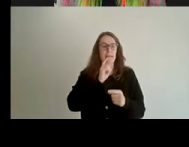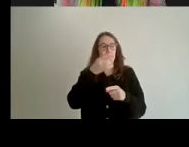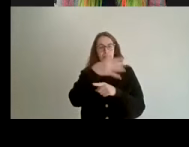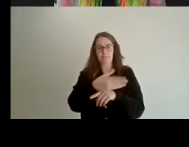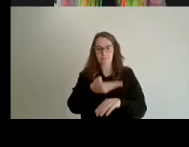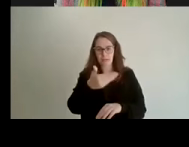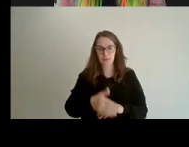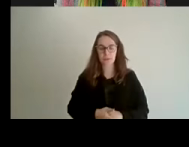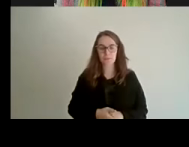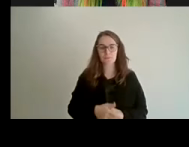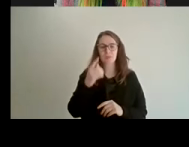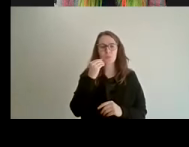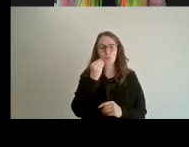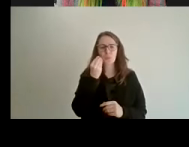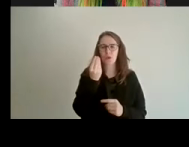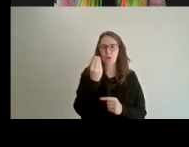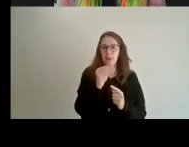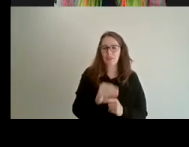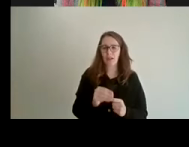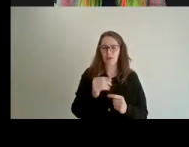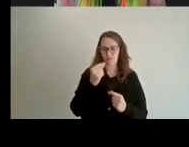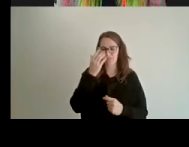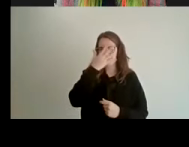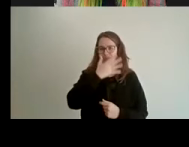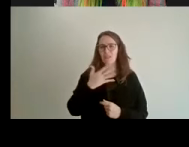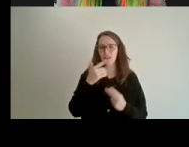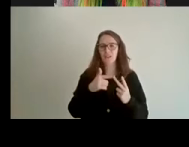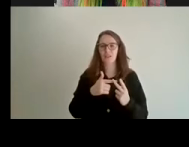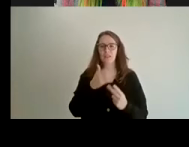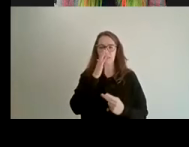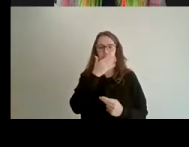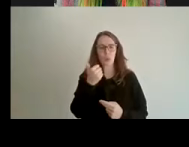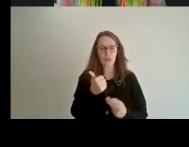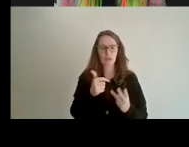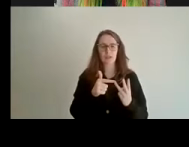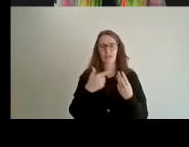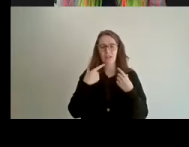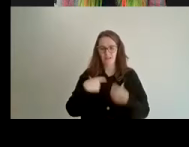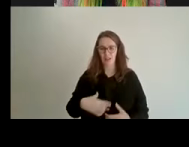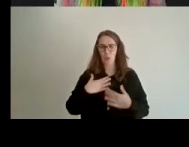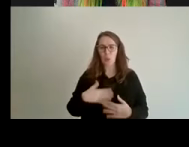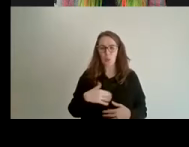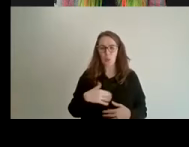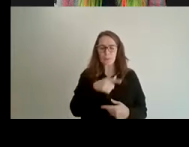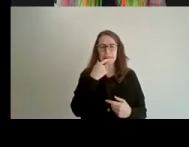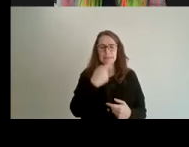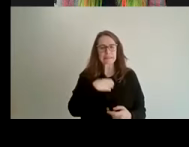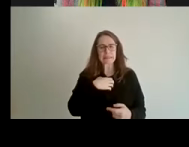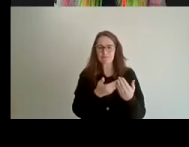looks and their appearance, factors that are absolutely unnecessary for their knowledge and their work as